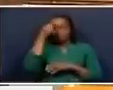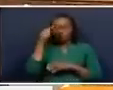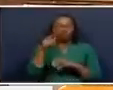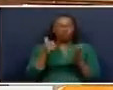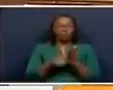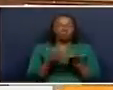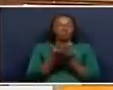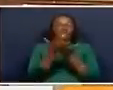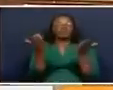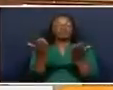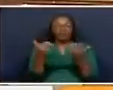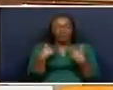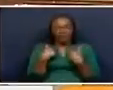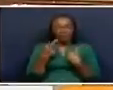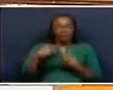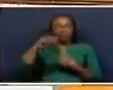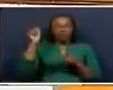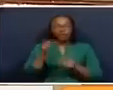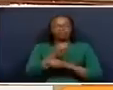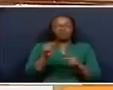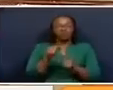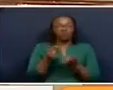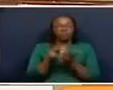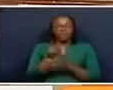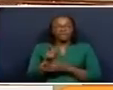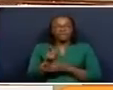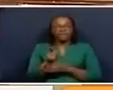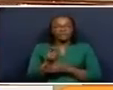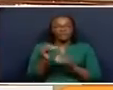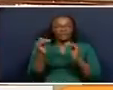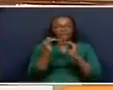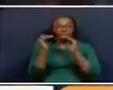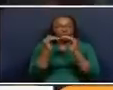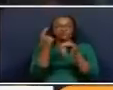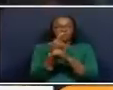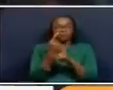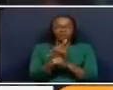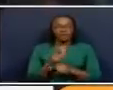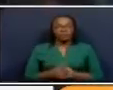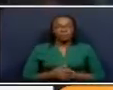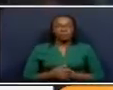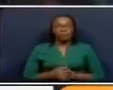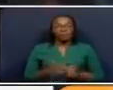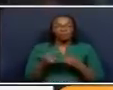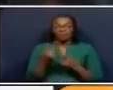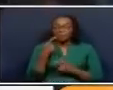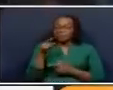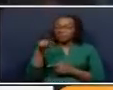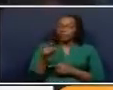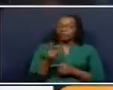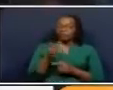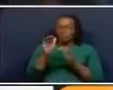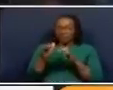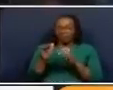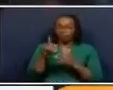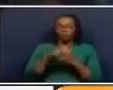And I think we can't afford that as we go forward at different levels. Yeah, you know why? Because they say, be careful what you wish for, you may just get it. Absolutely. Gentlemen,